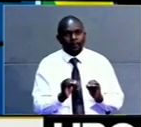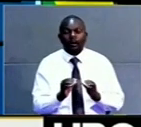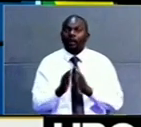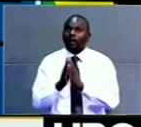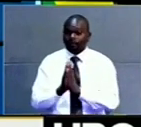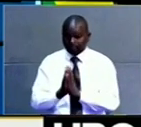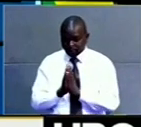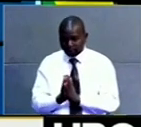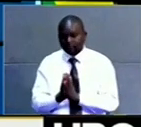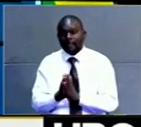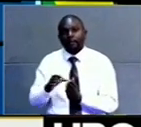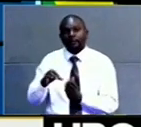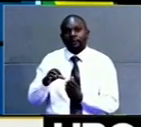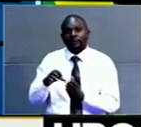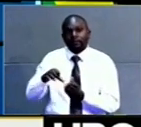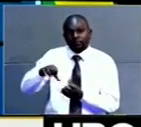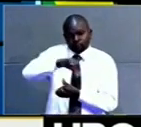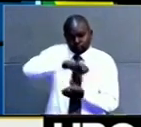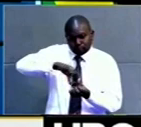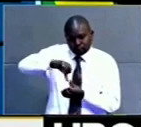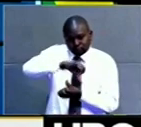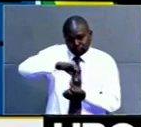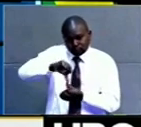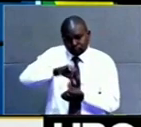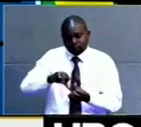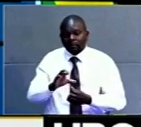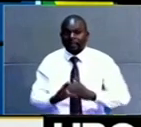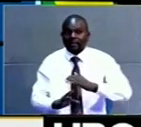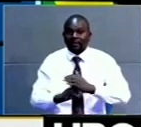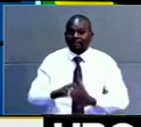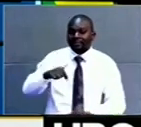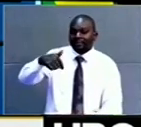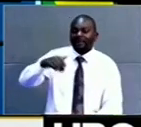Prayers and fellowships whose numbers do not exceed 70,